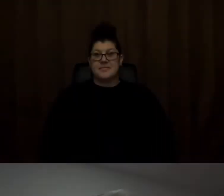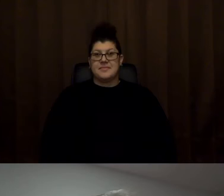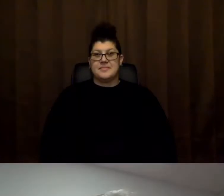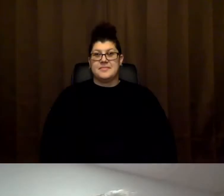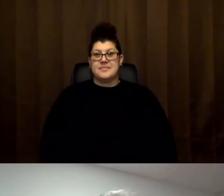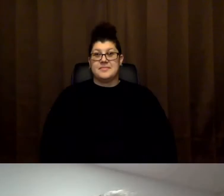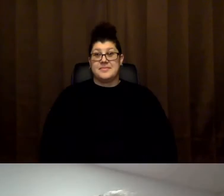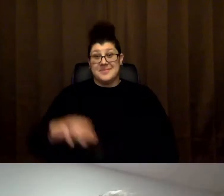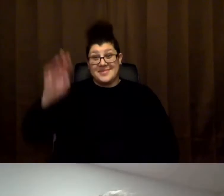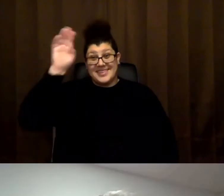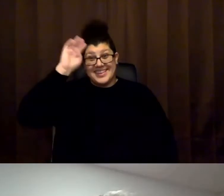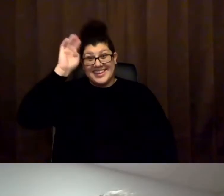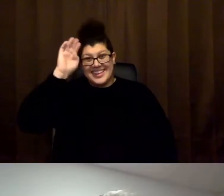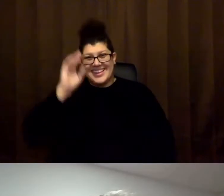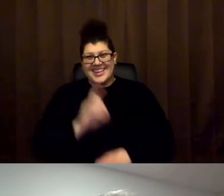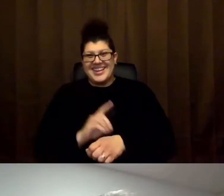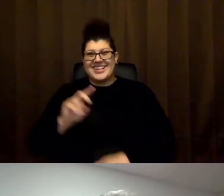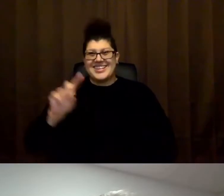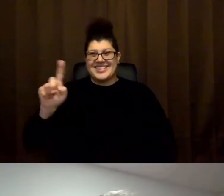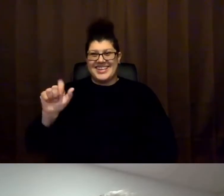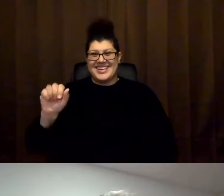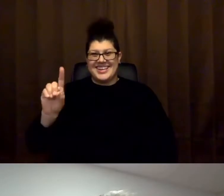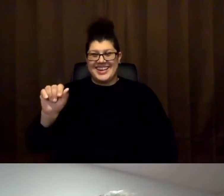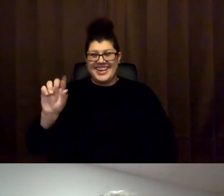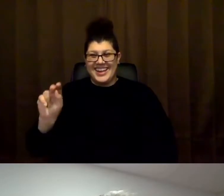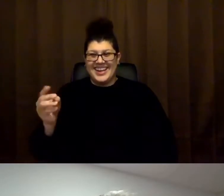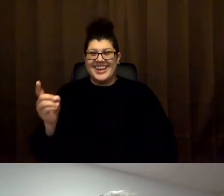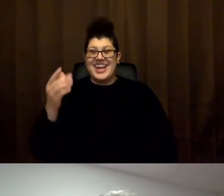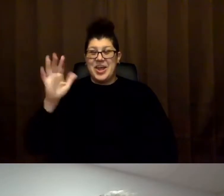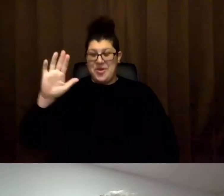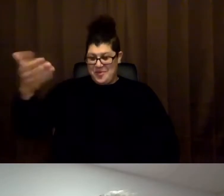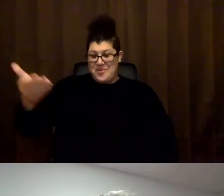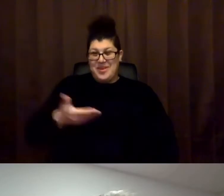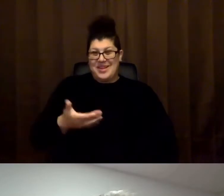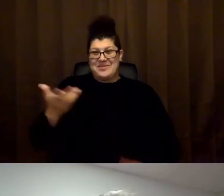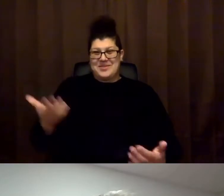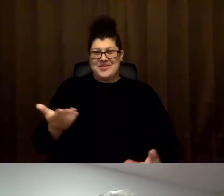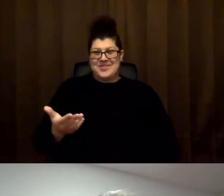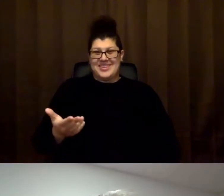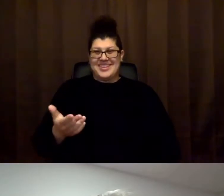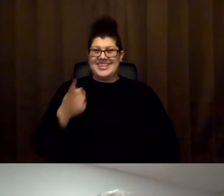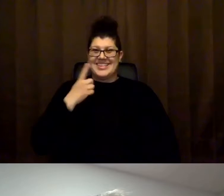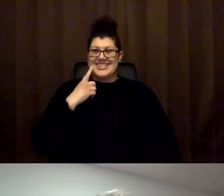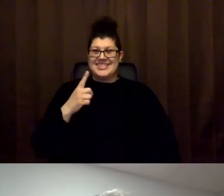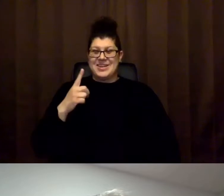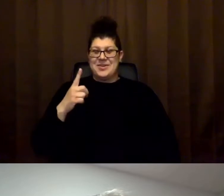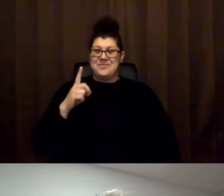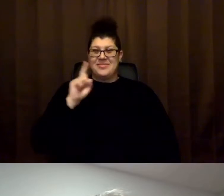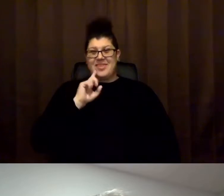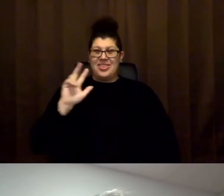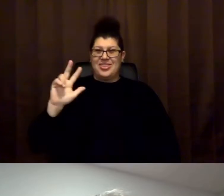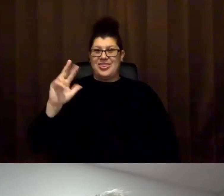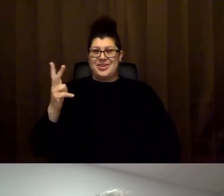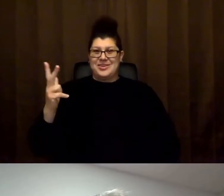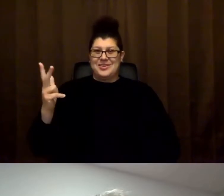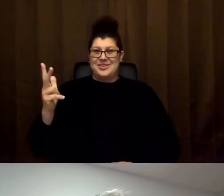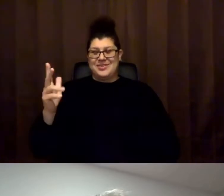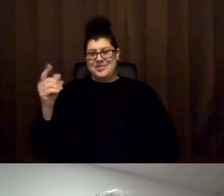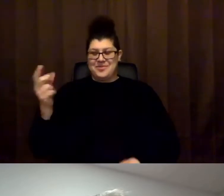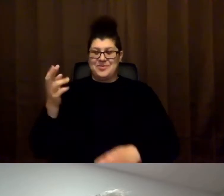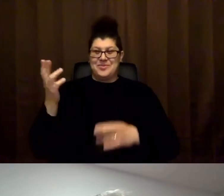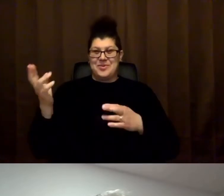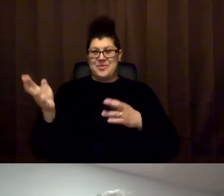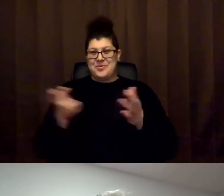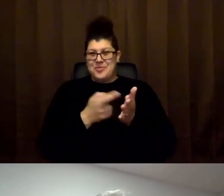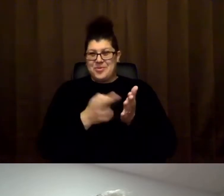Hello, Dr. Zazada. Welcome. Hi. Welcome to this third Thursday Resource Roundup. We'd love it if you can just tell us a little bit